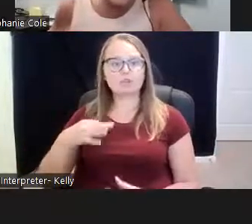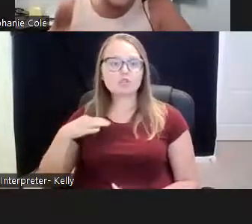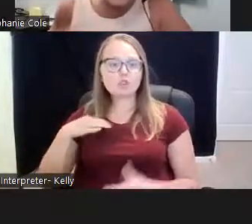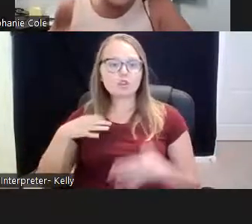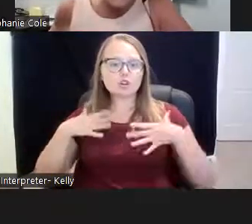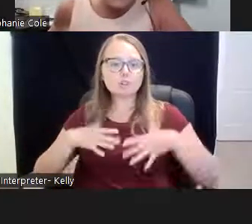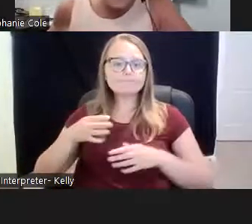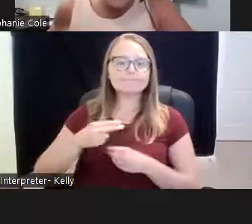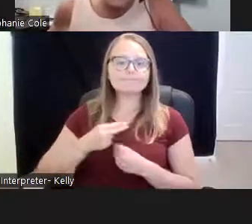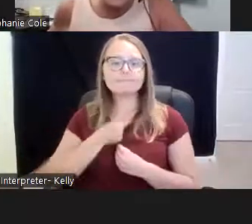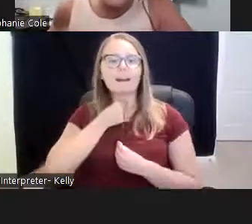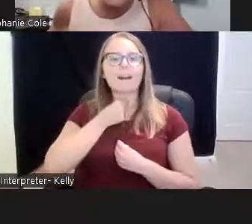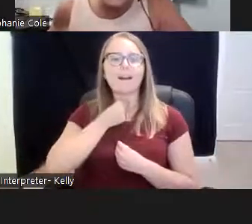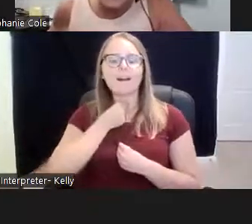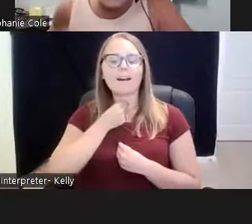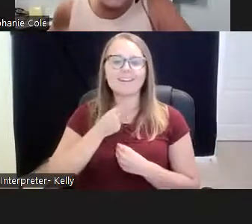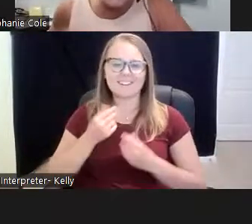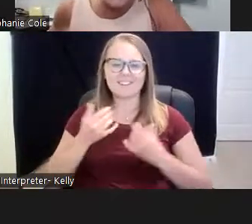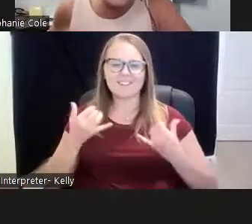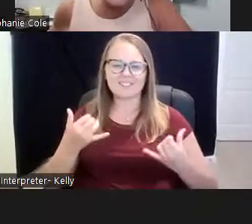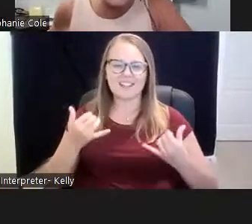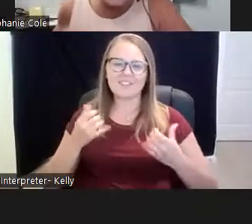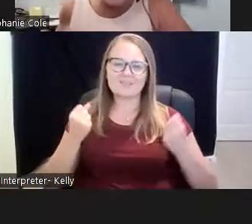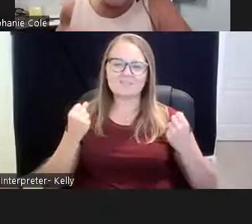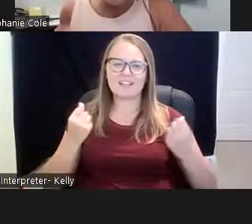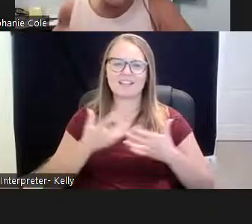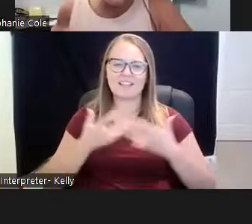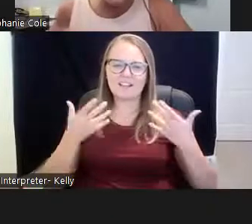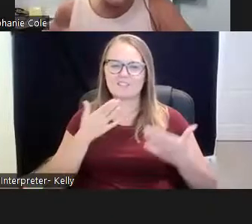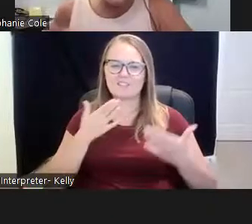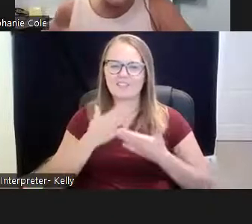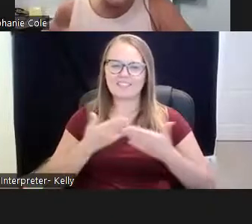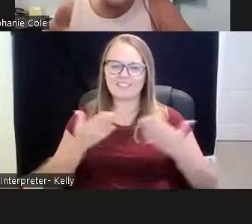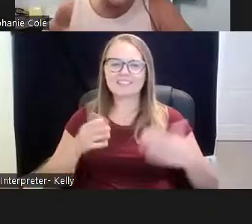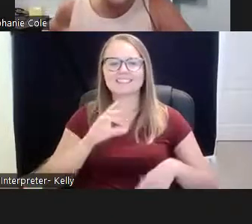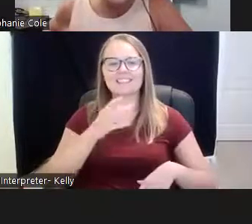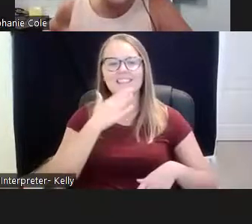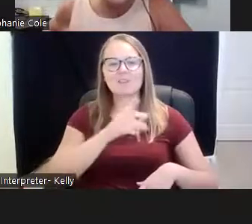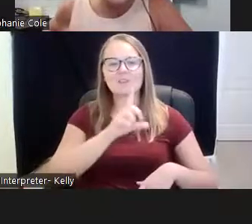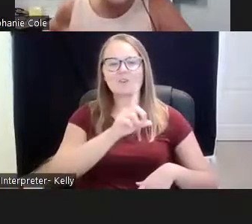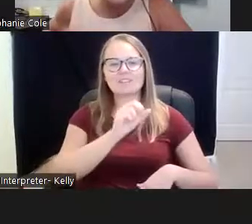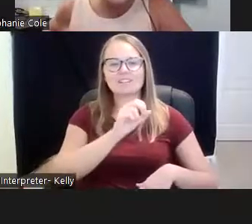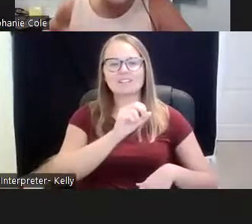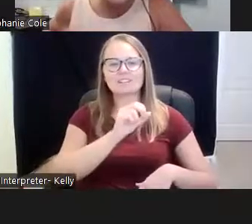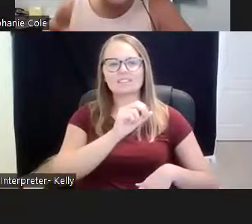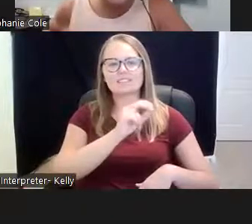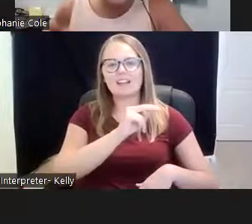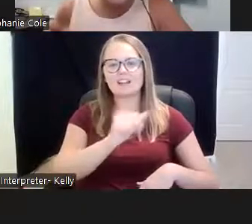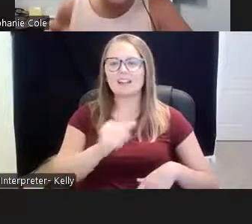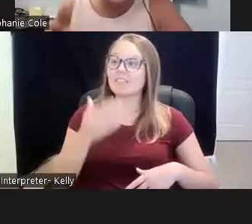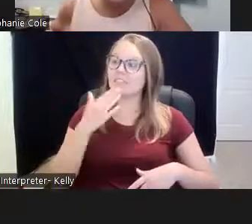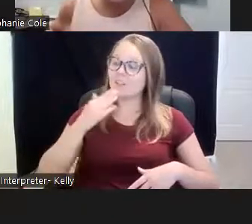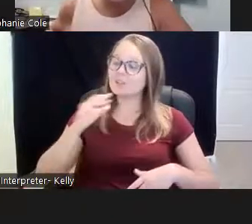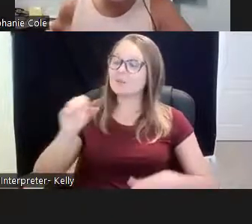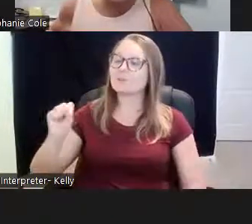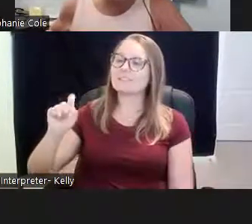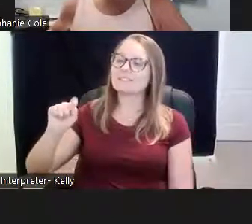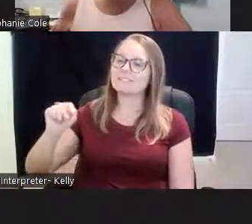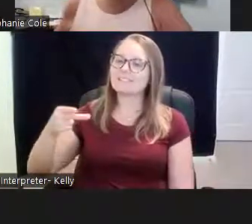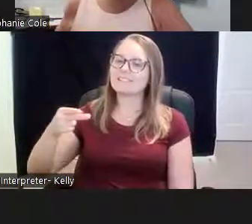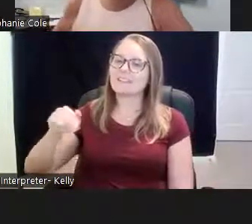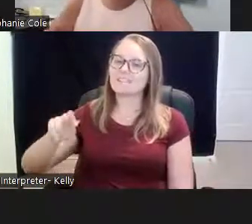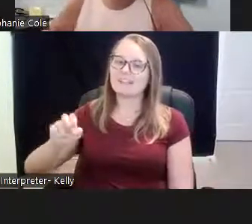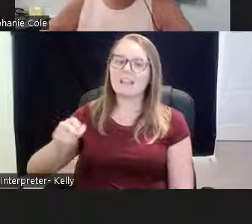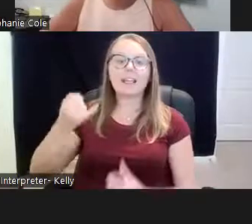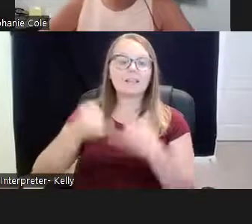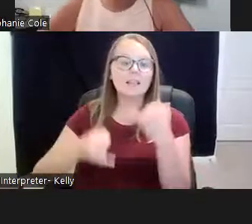their students. So all really good things. Thanks, Donna. Thank you, Stephanie. Really appreciate it. And last